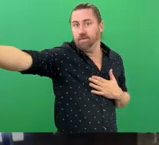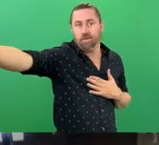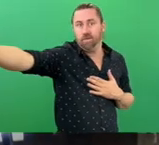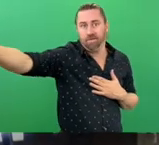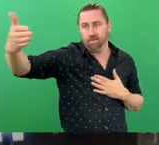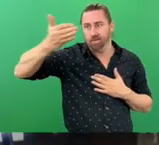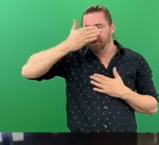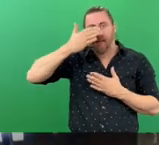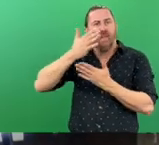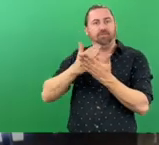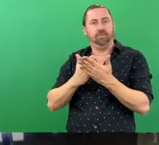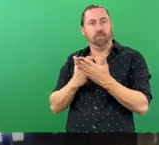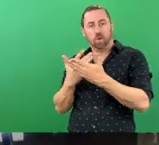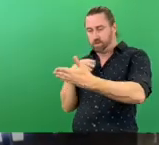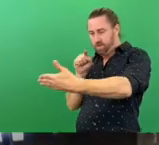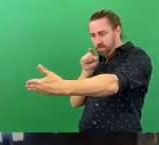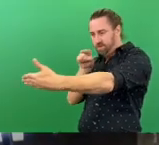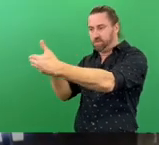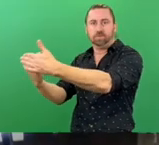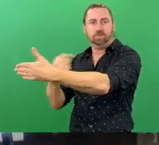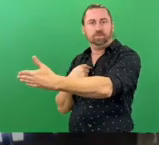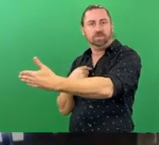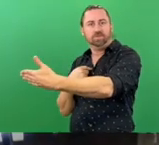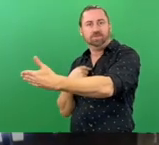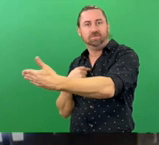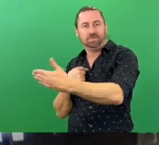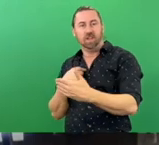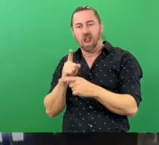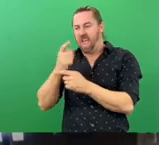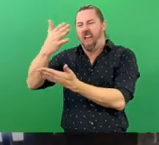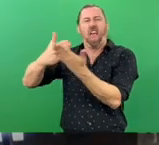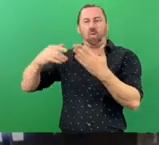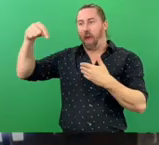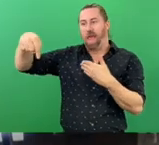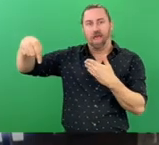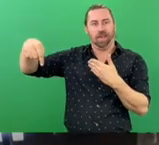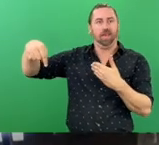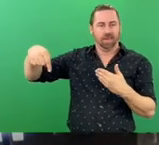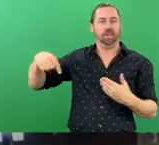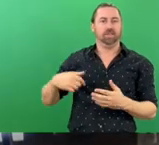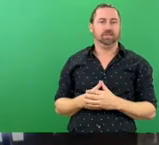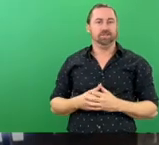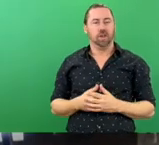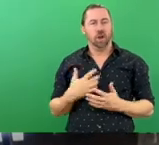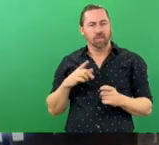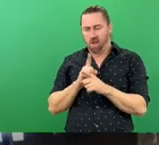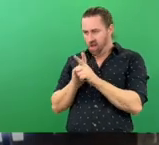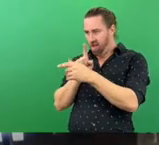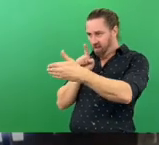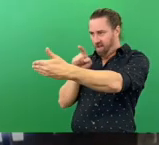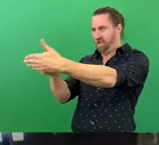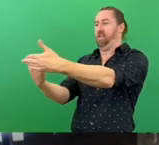far from the mirror you get, that mirror will always be halfway between you and the other you, or you will be twice as far